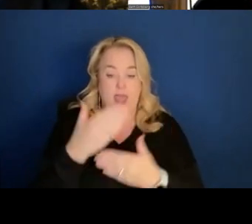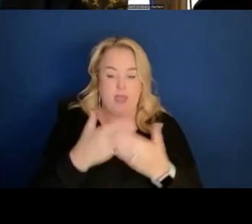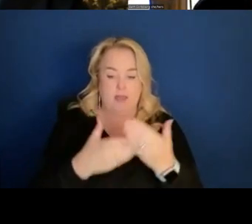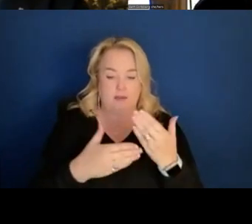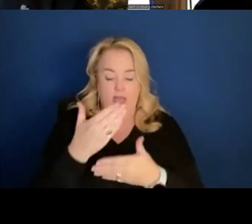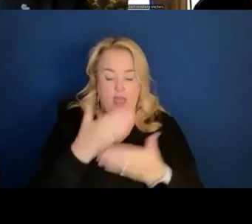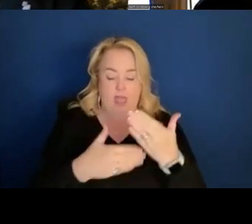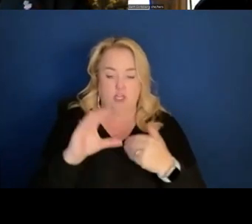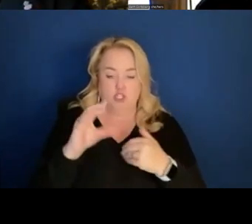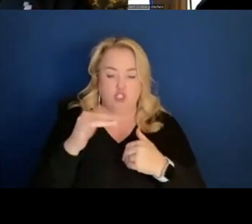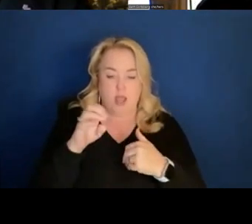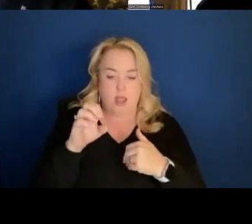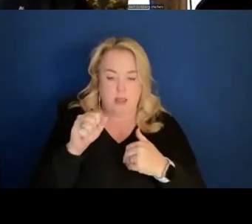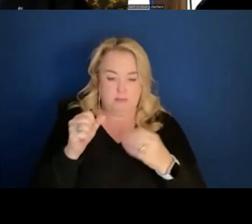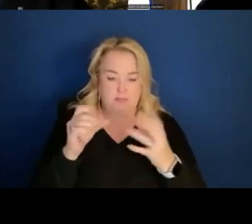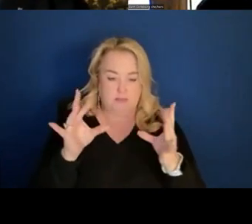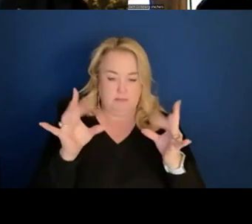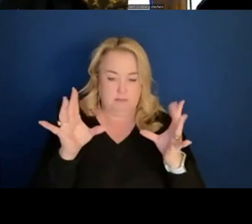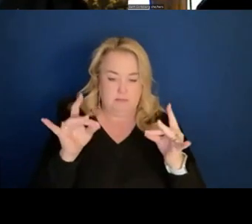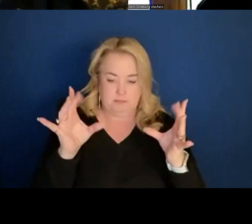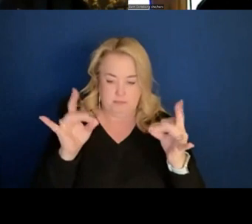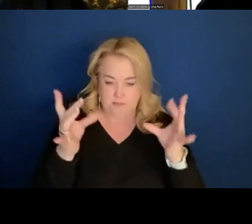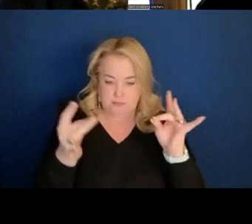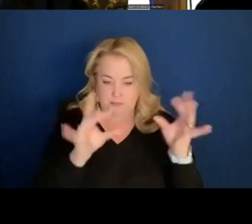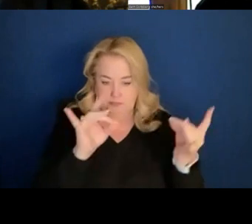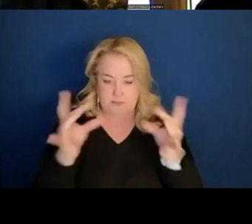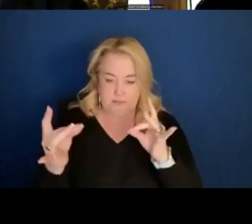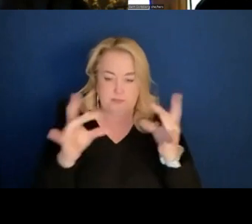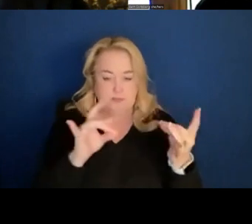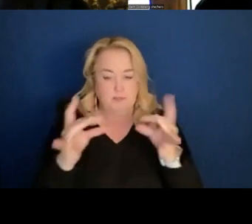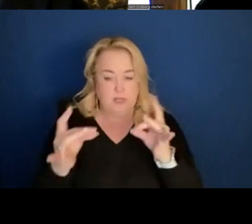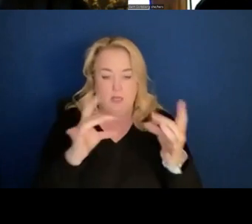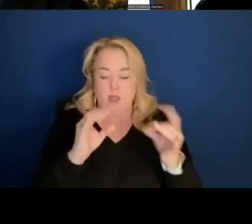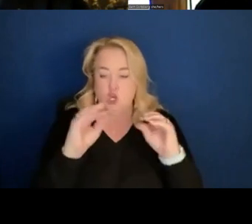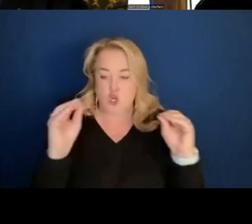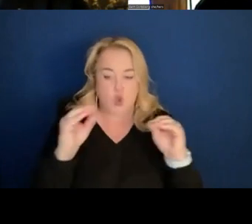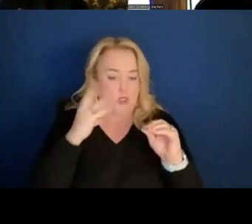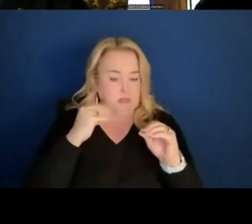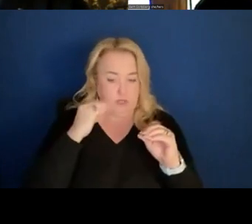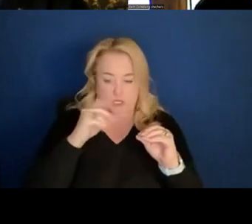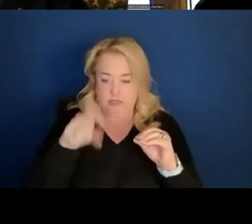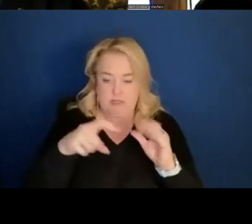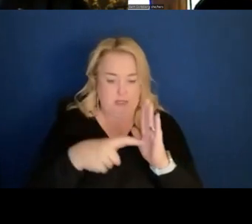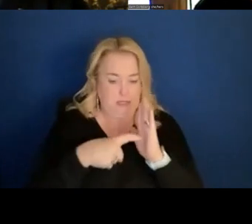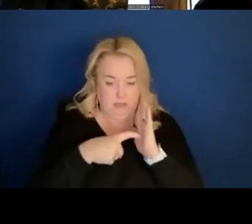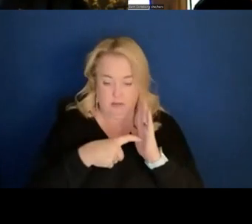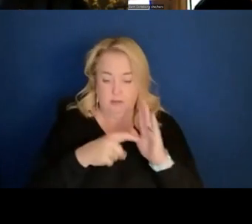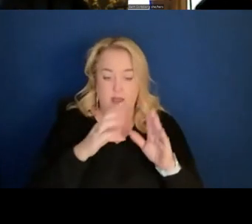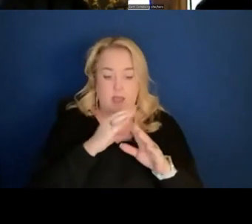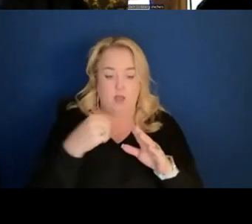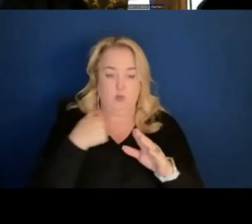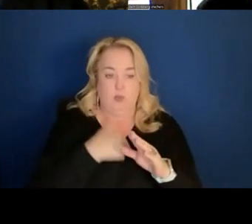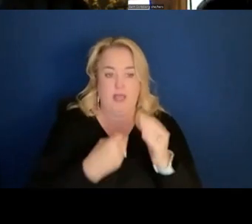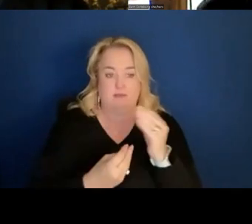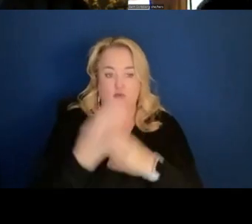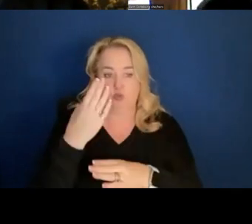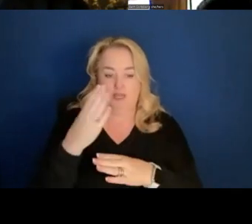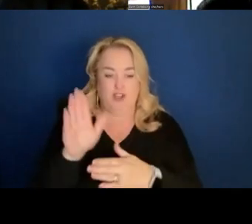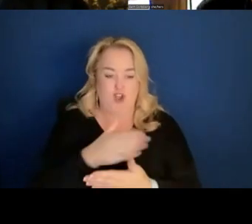together. No musical experience is required. We just had our spring concert yesterday,